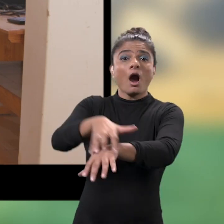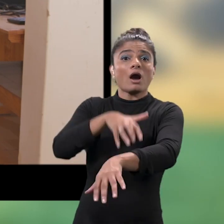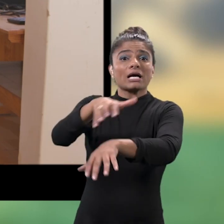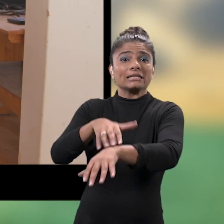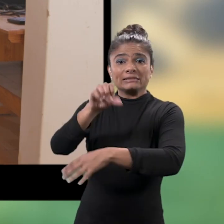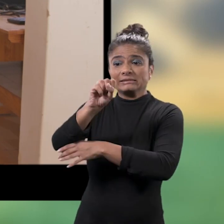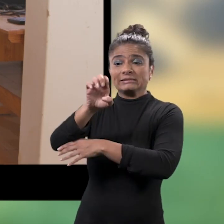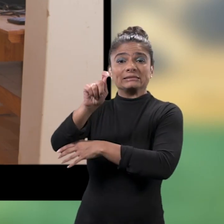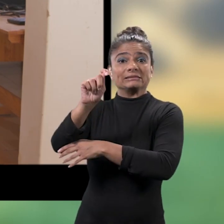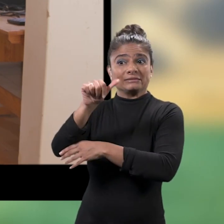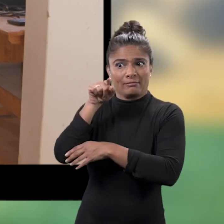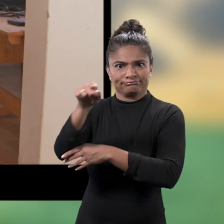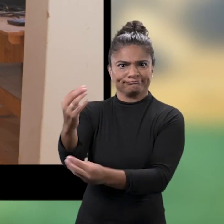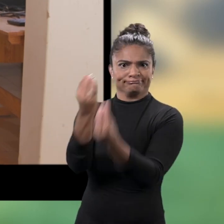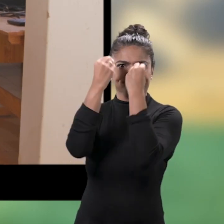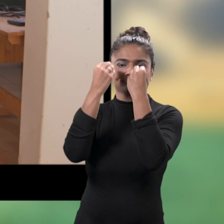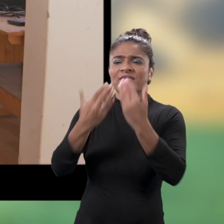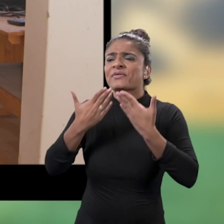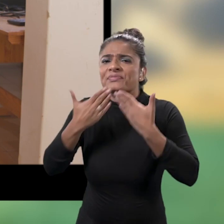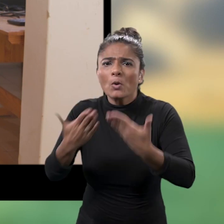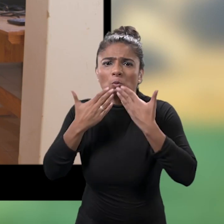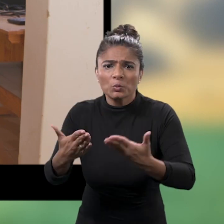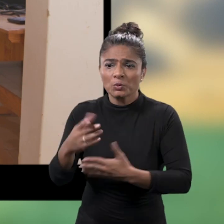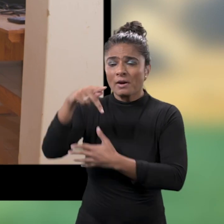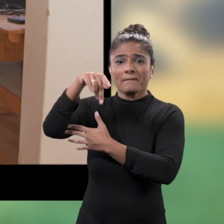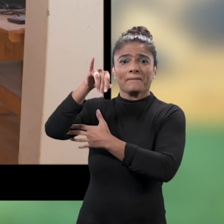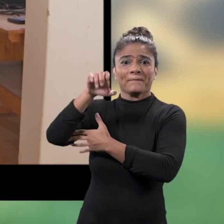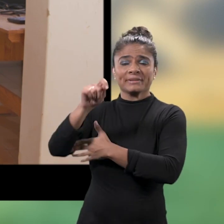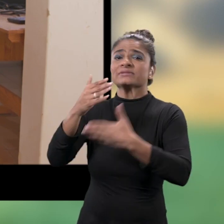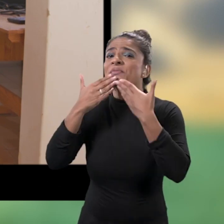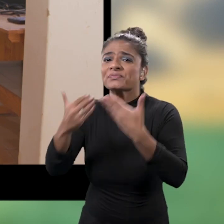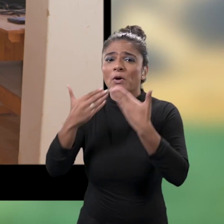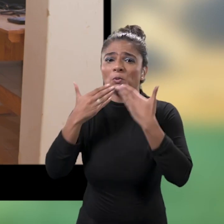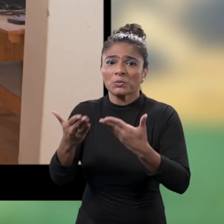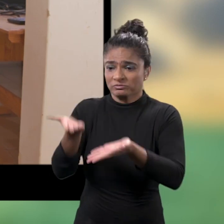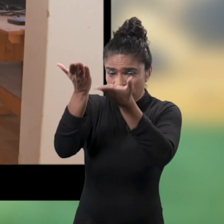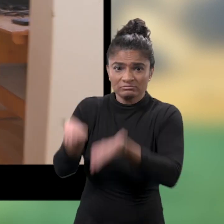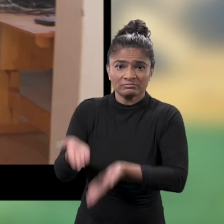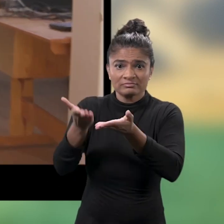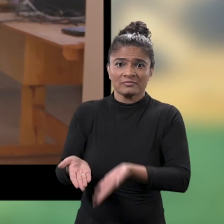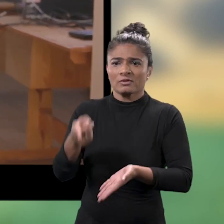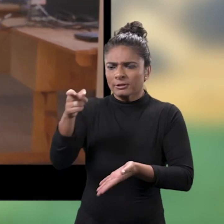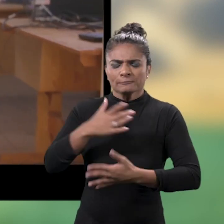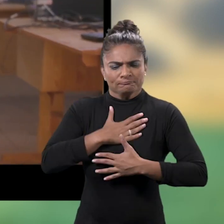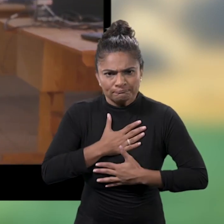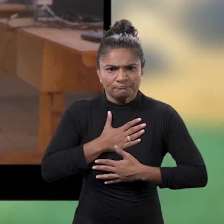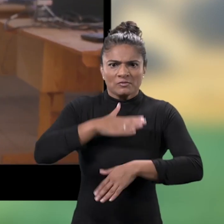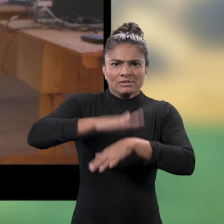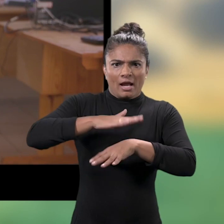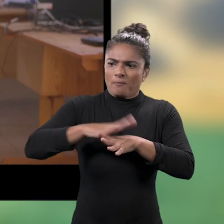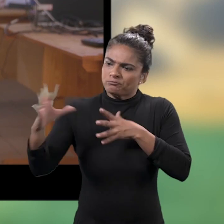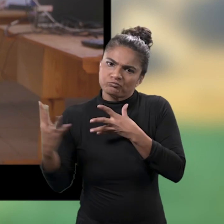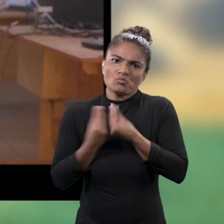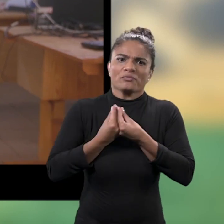So ngalokho ngithanda ukuthokoza, ngithokoze naye uPete Engelbrecht, naye ukuthi